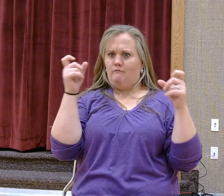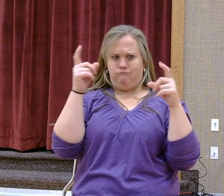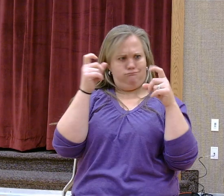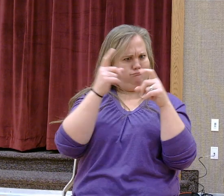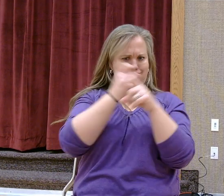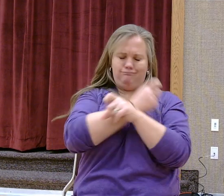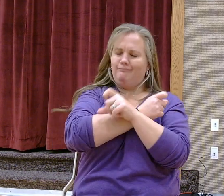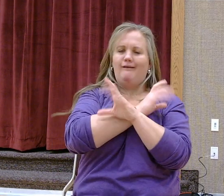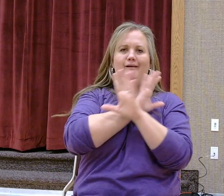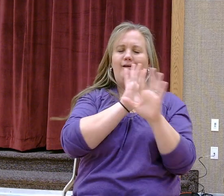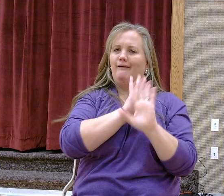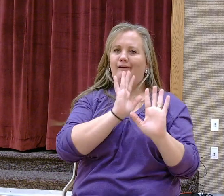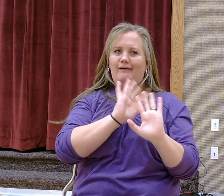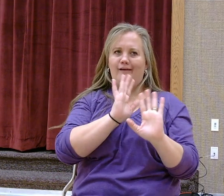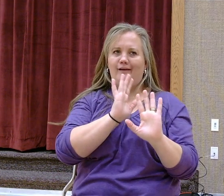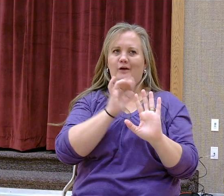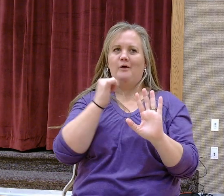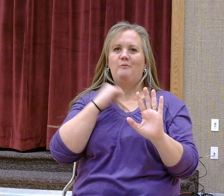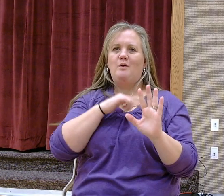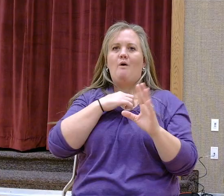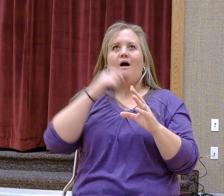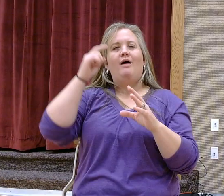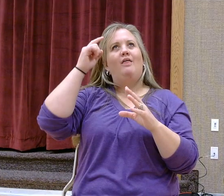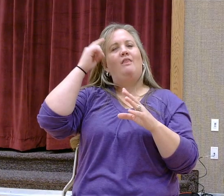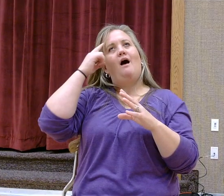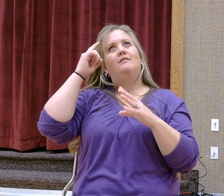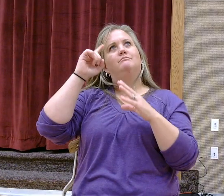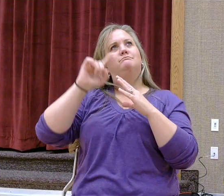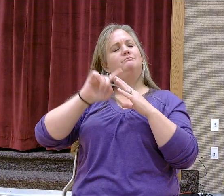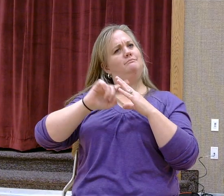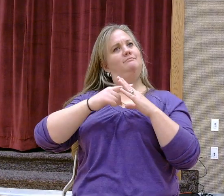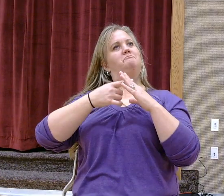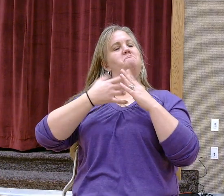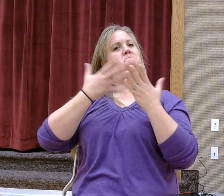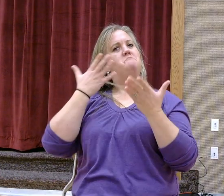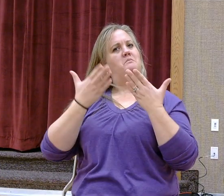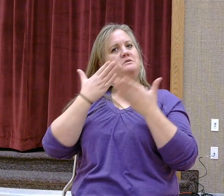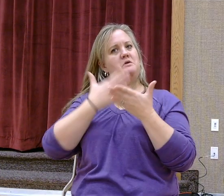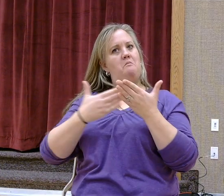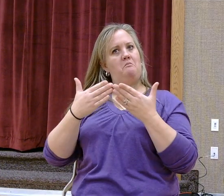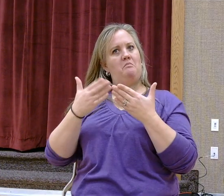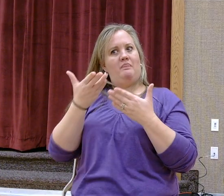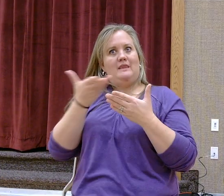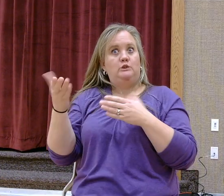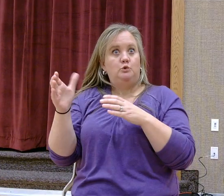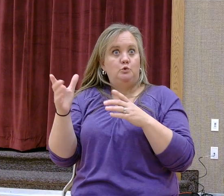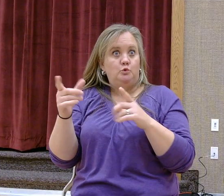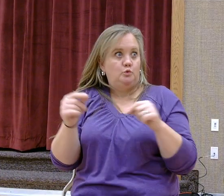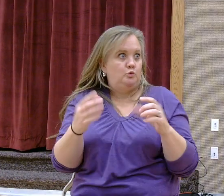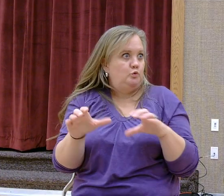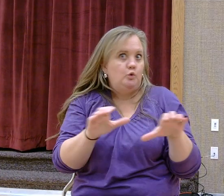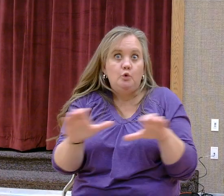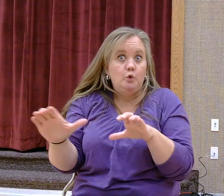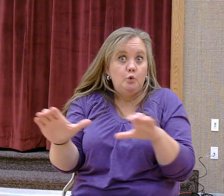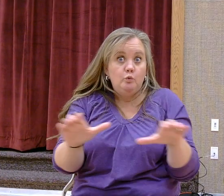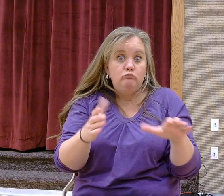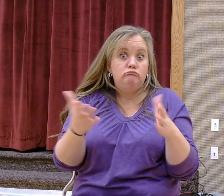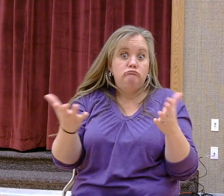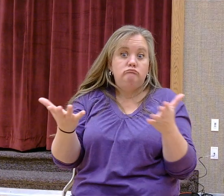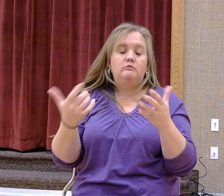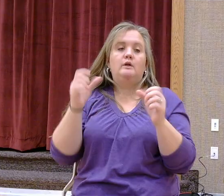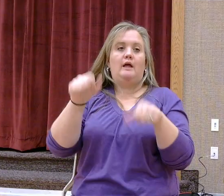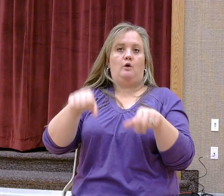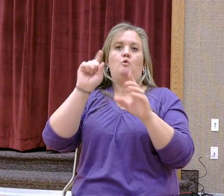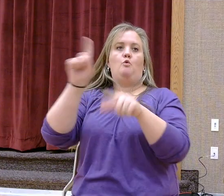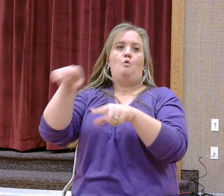complicated. We just want thought starters, right? Maybe some action items, so that we can go home